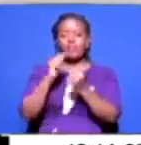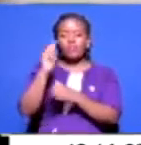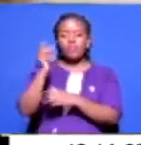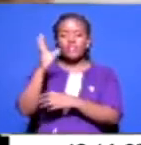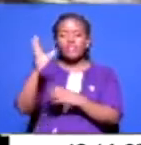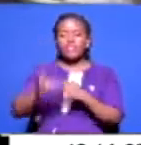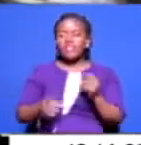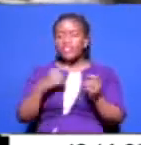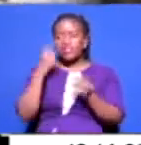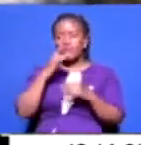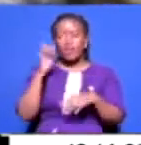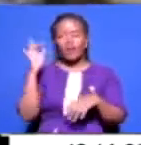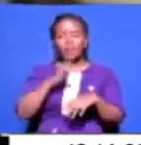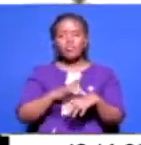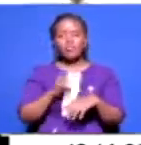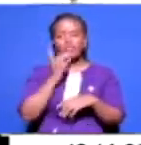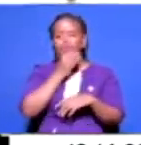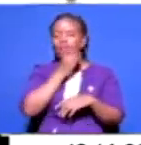la njaa.